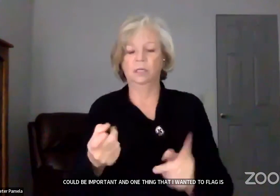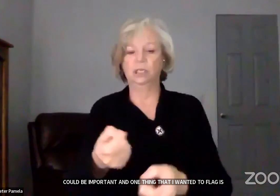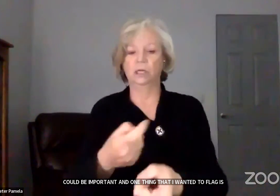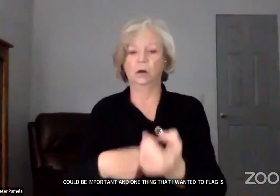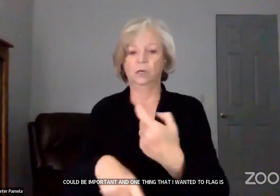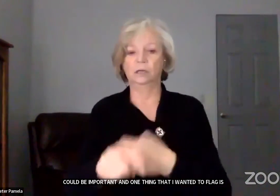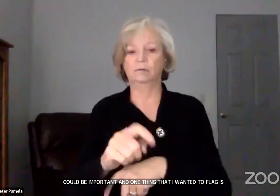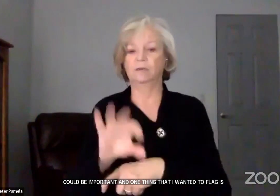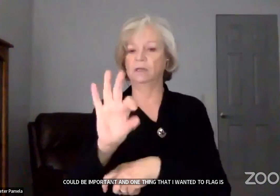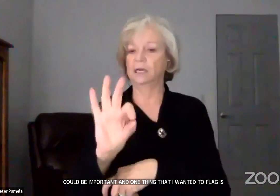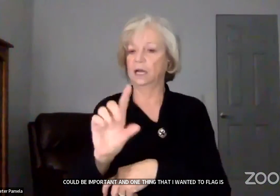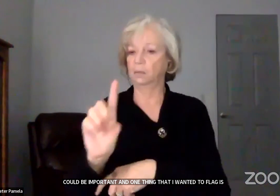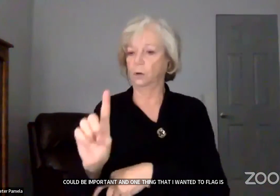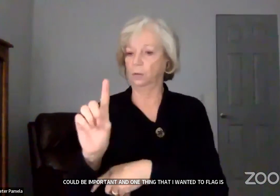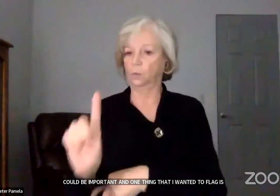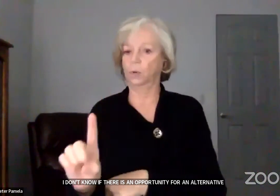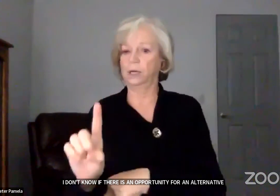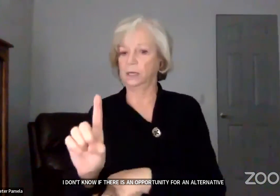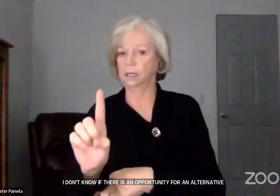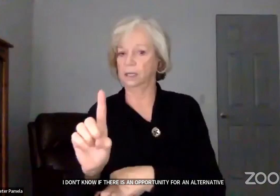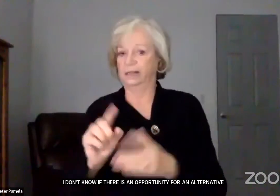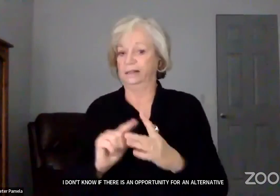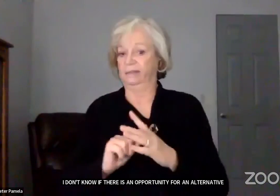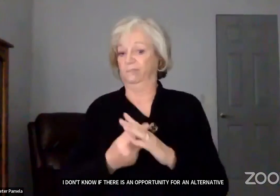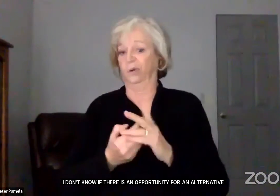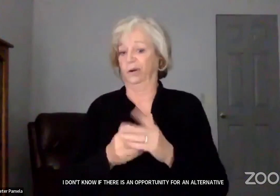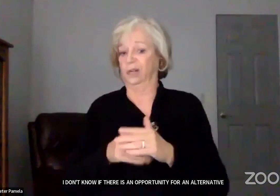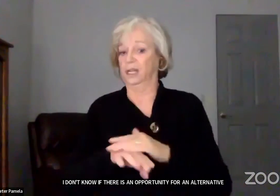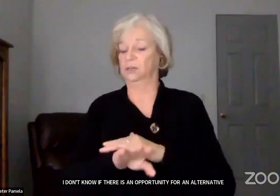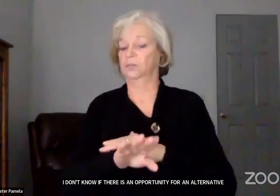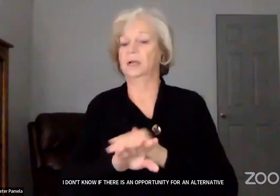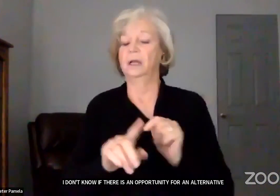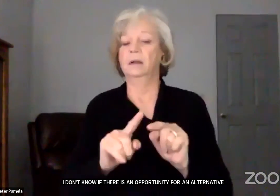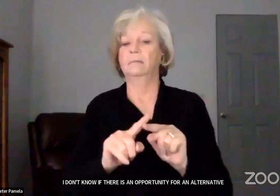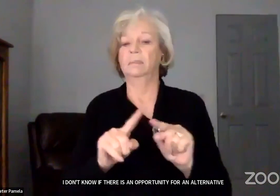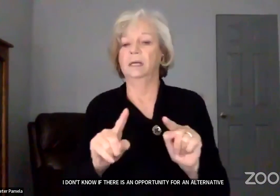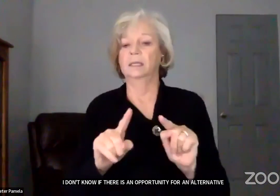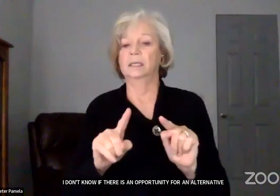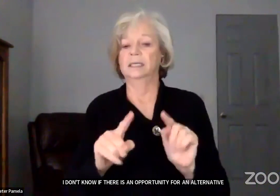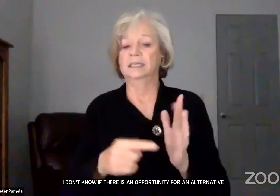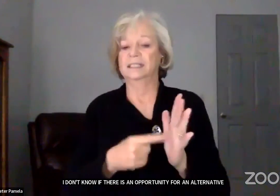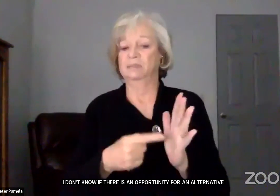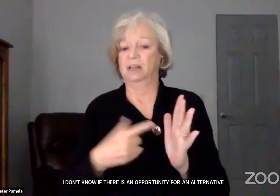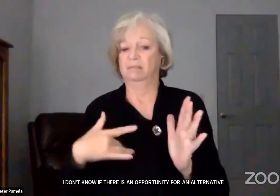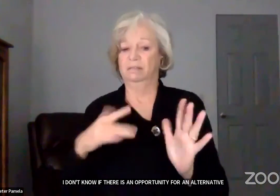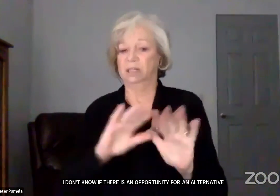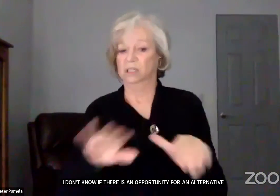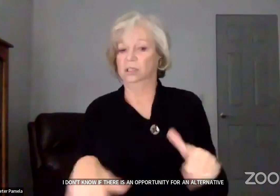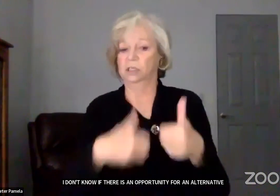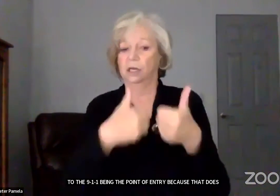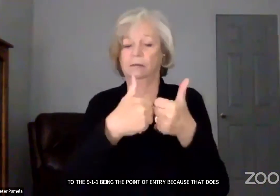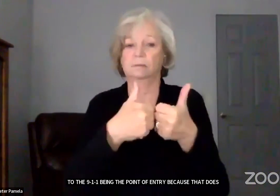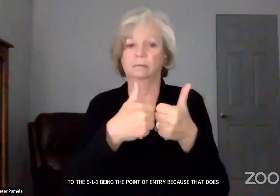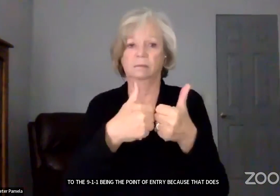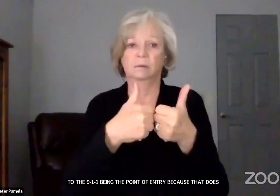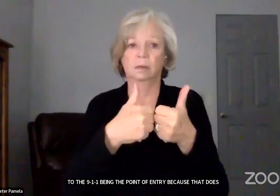the 911 being the point of entry, because that does tend to sometimes be a challenge in terms of